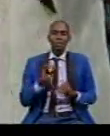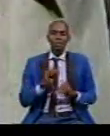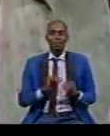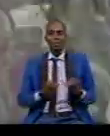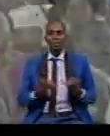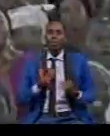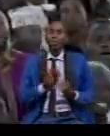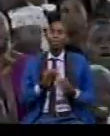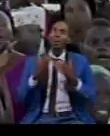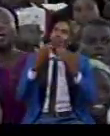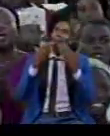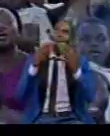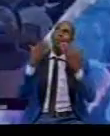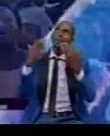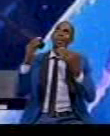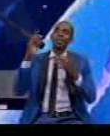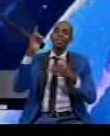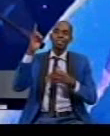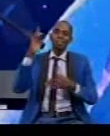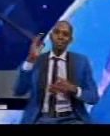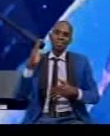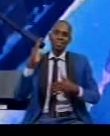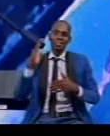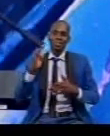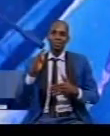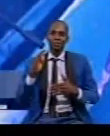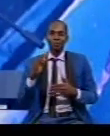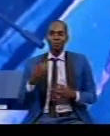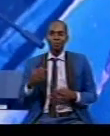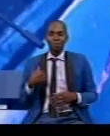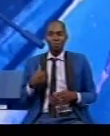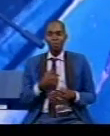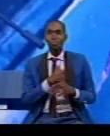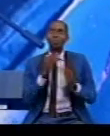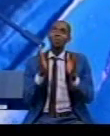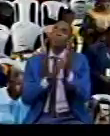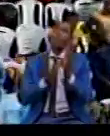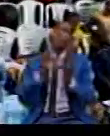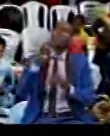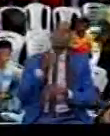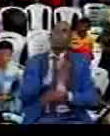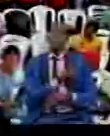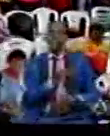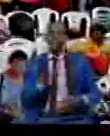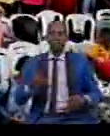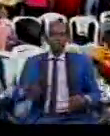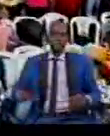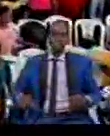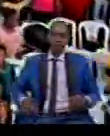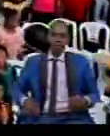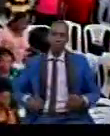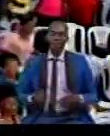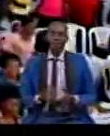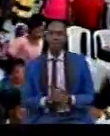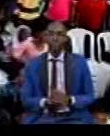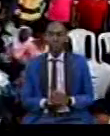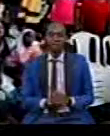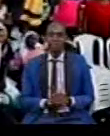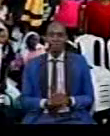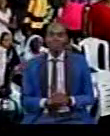moment of your healing, the moment of your deliverance. Be healed